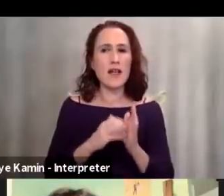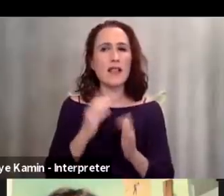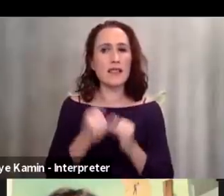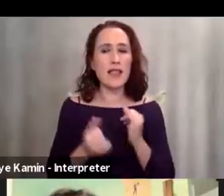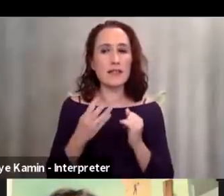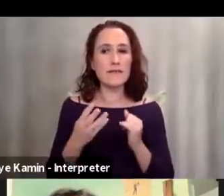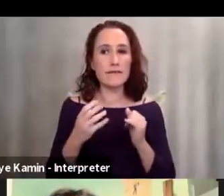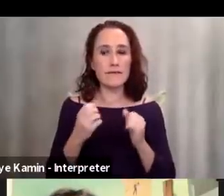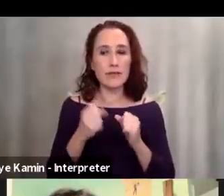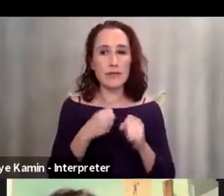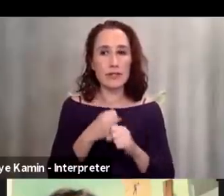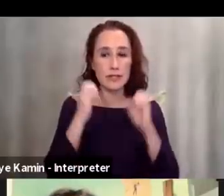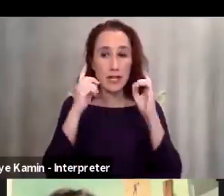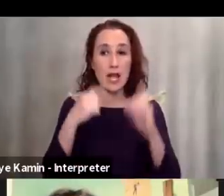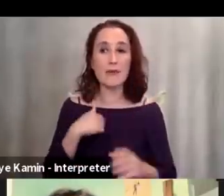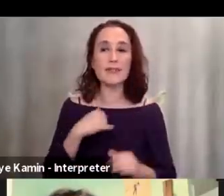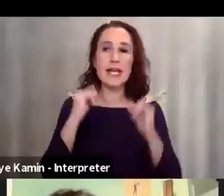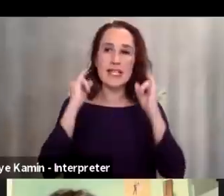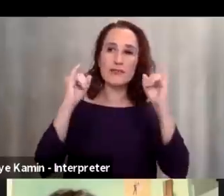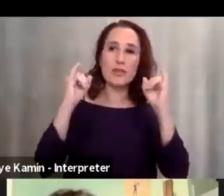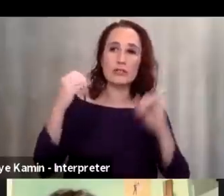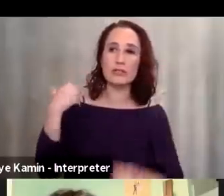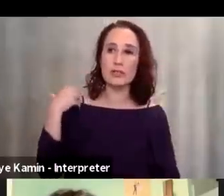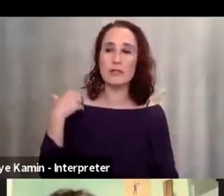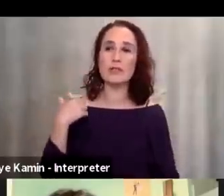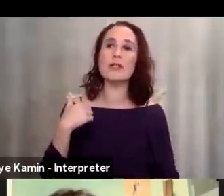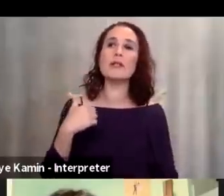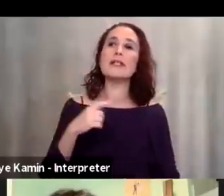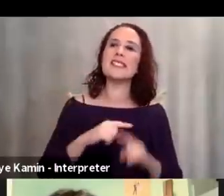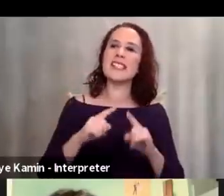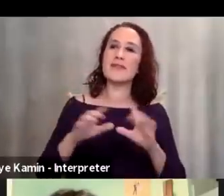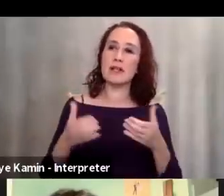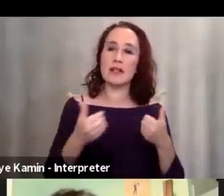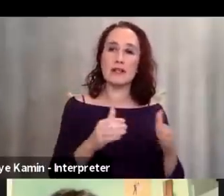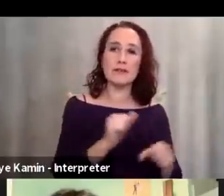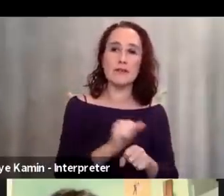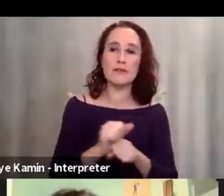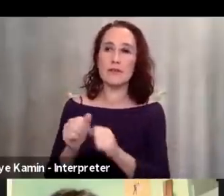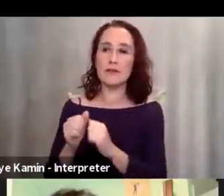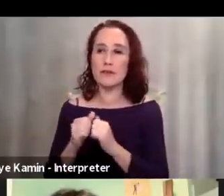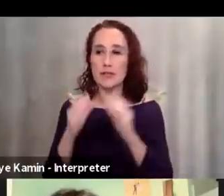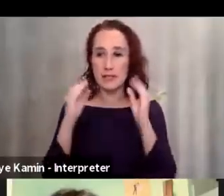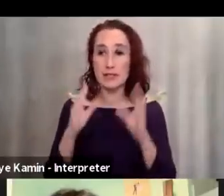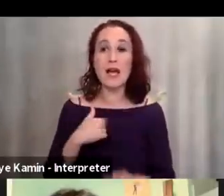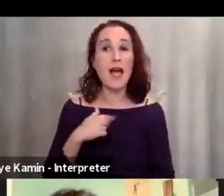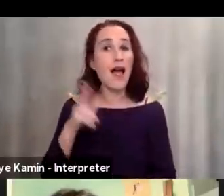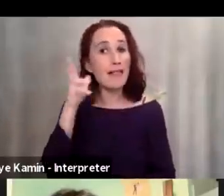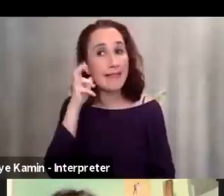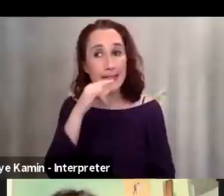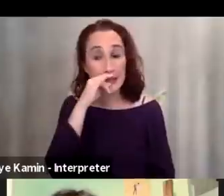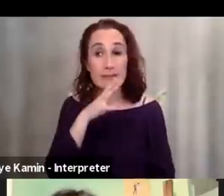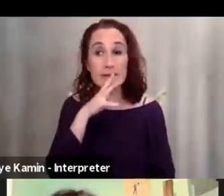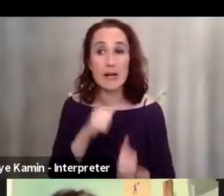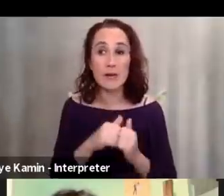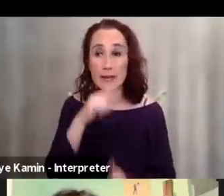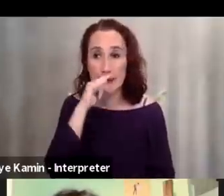an instructional coach. So I was in a lot of different classrooms working with teachers. I just listen to kids, talk to kids, listen